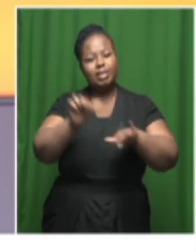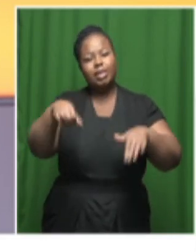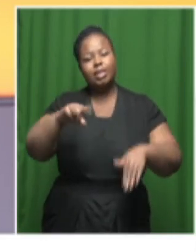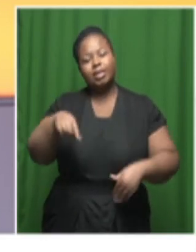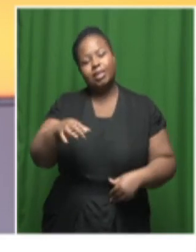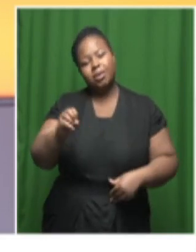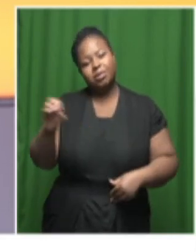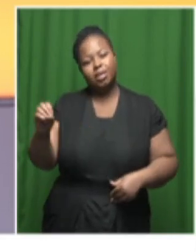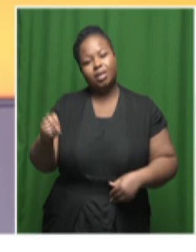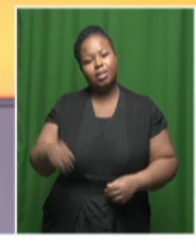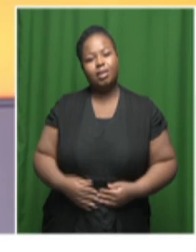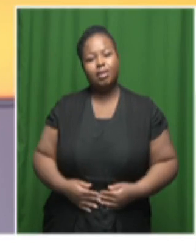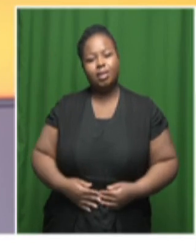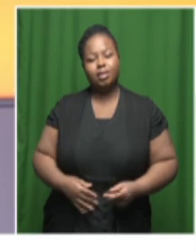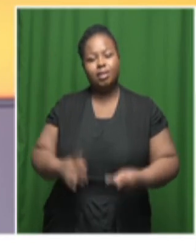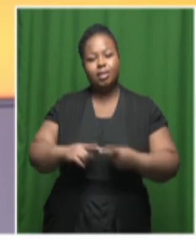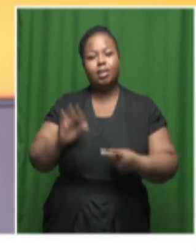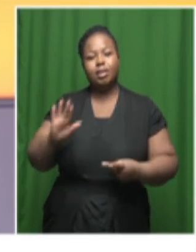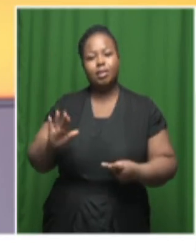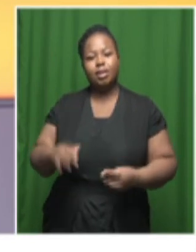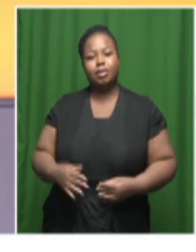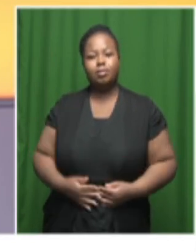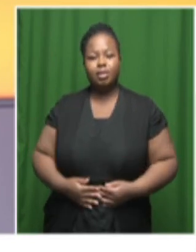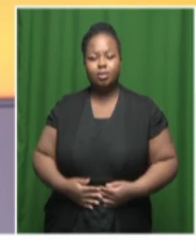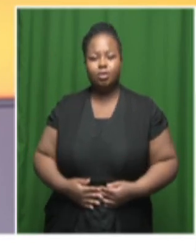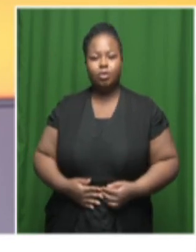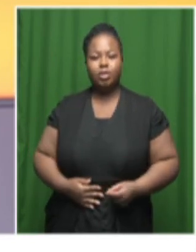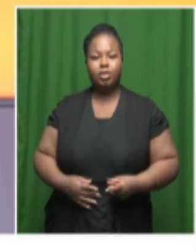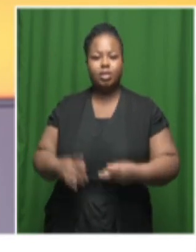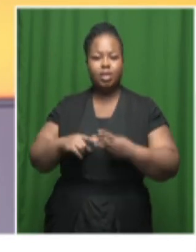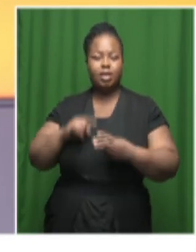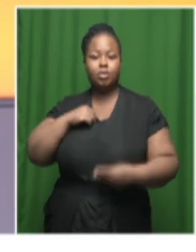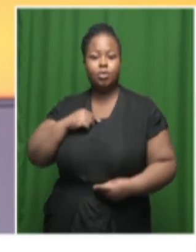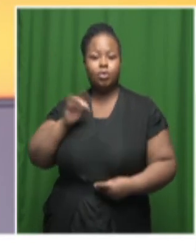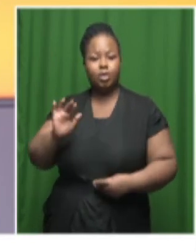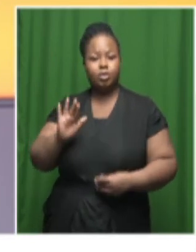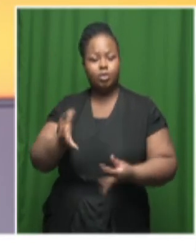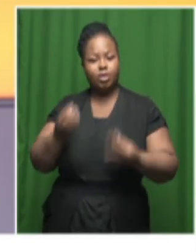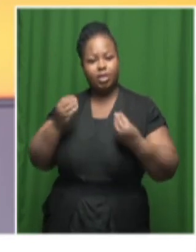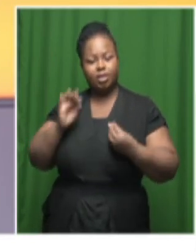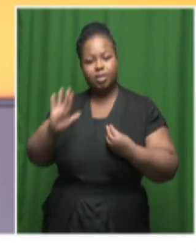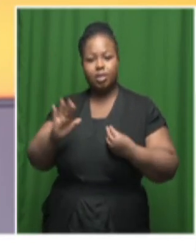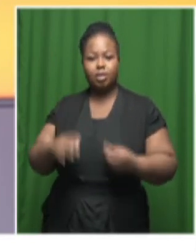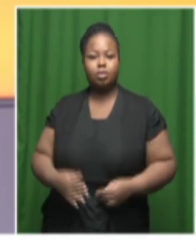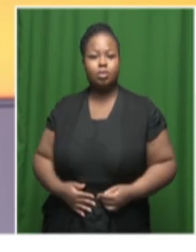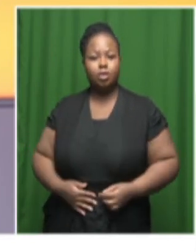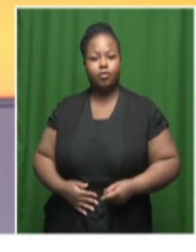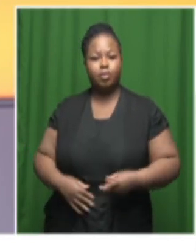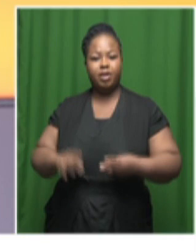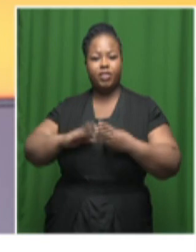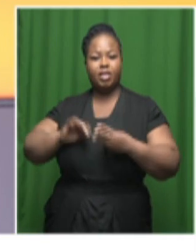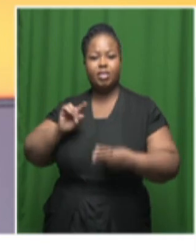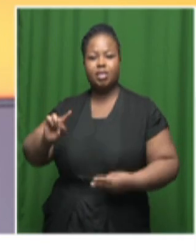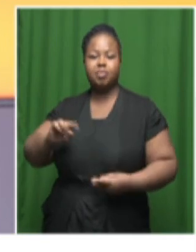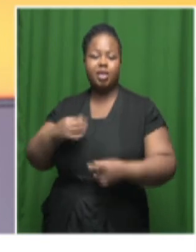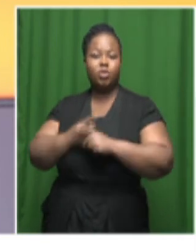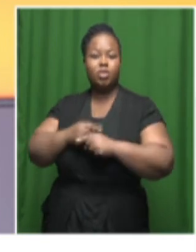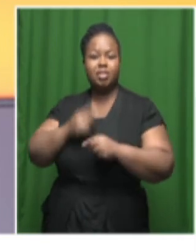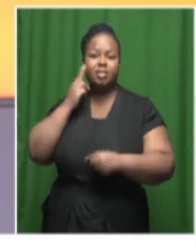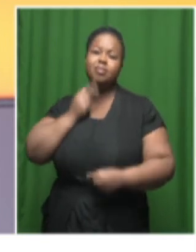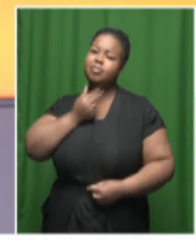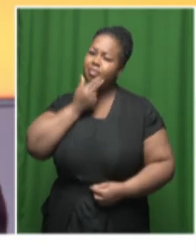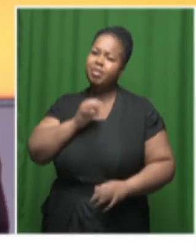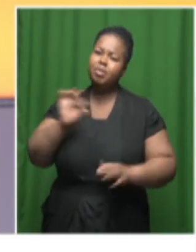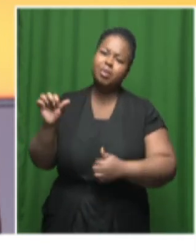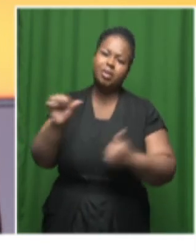with 150 million rand. So it was quite an extraordinary and intense time. And yeah, it's nice to be